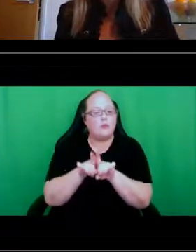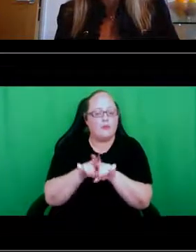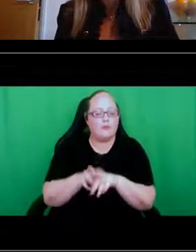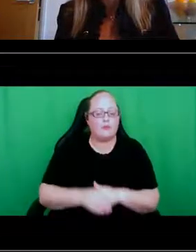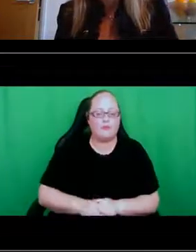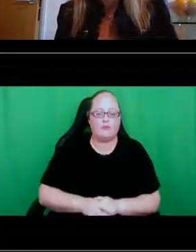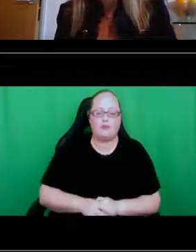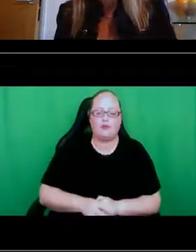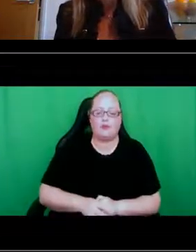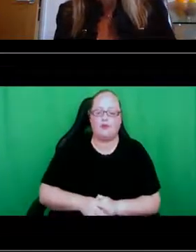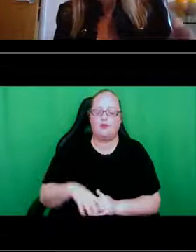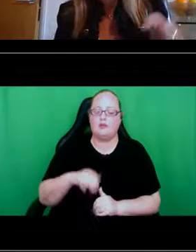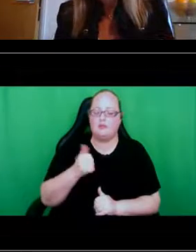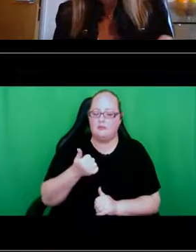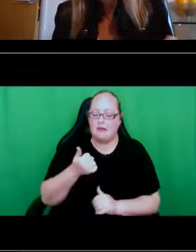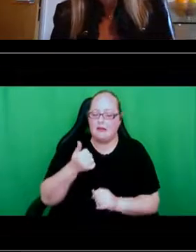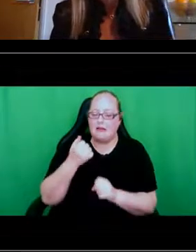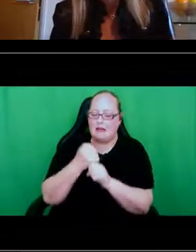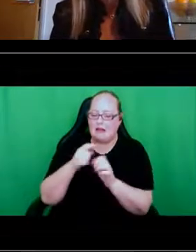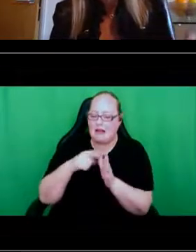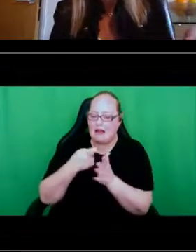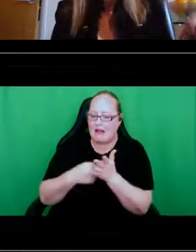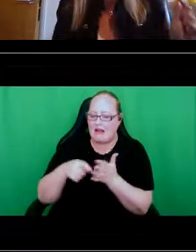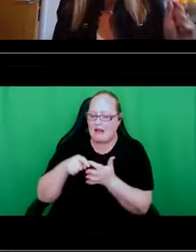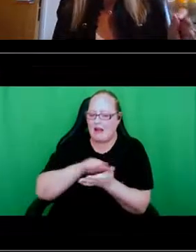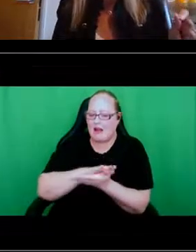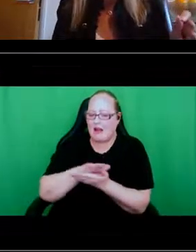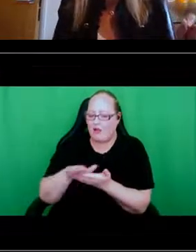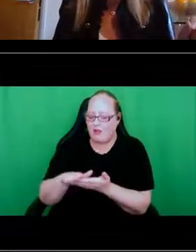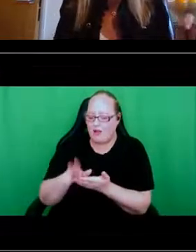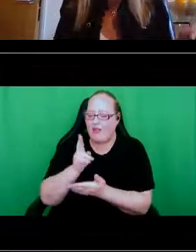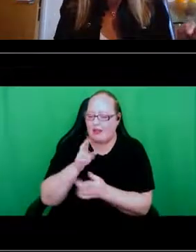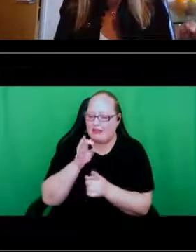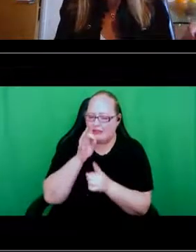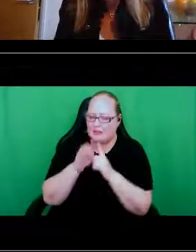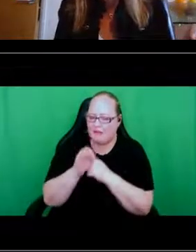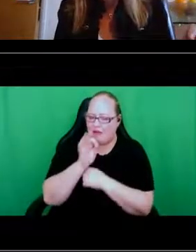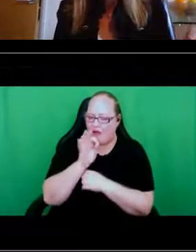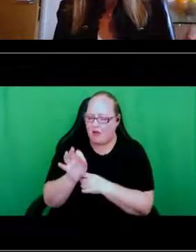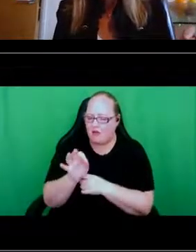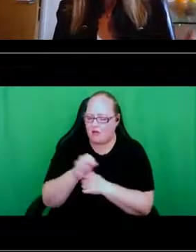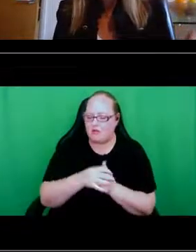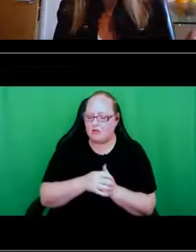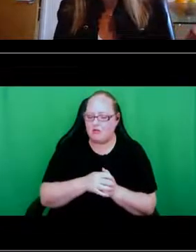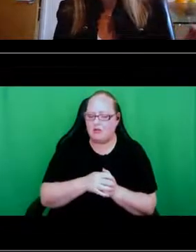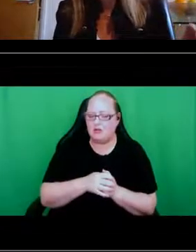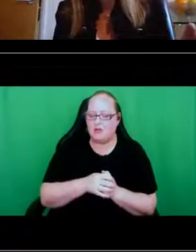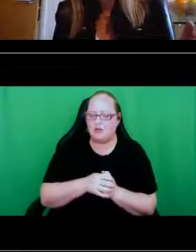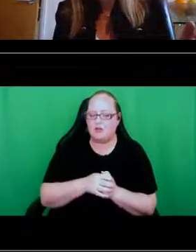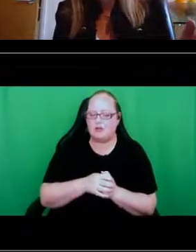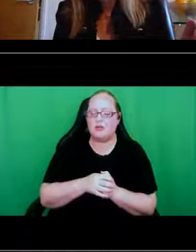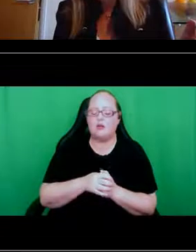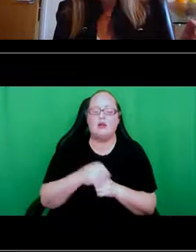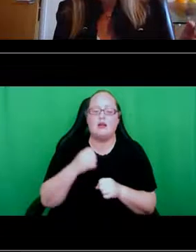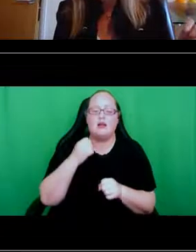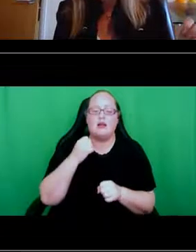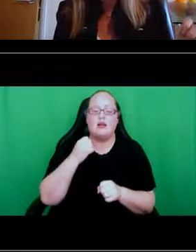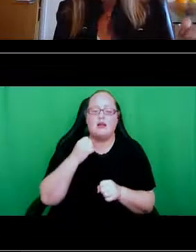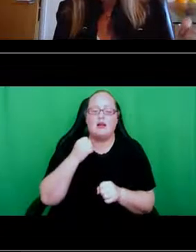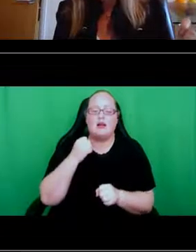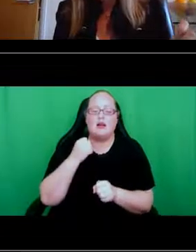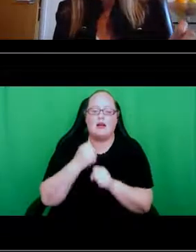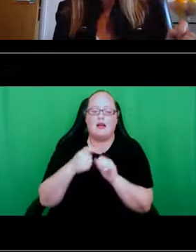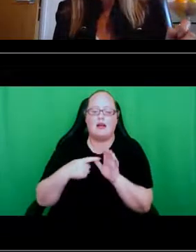Gareth, again, quite a specific question coming up now. Where are we relocating the Gammon Field Travellers site